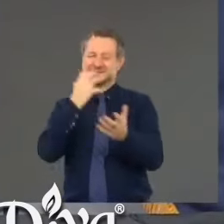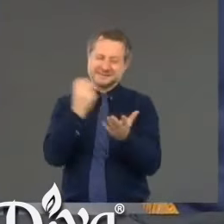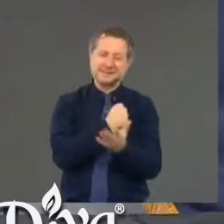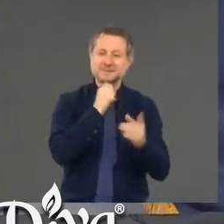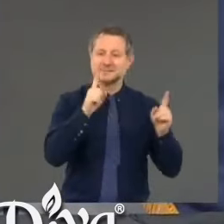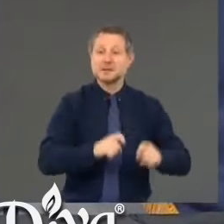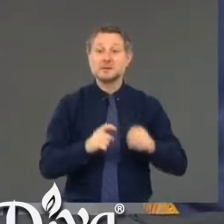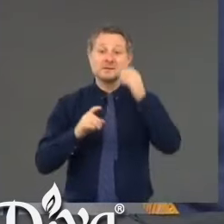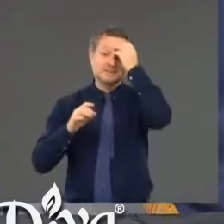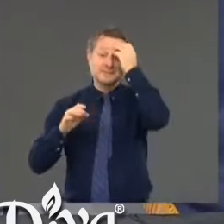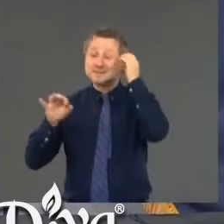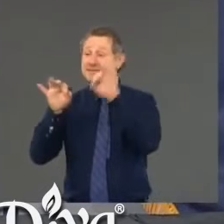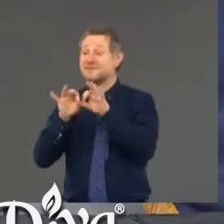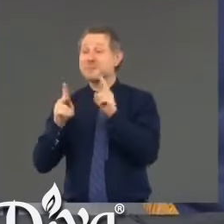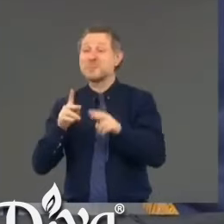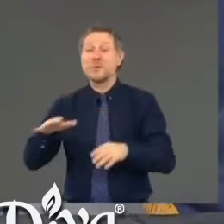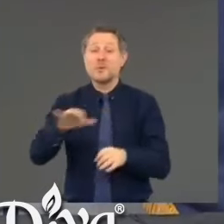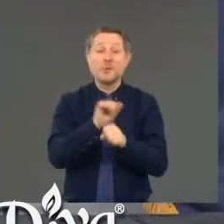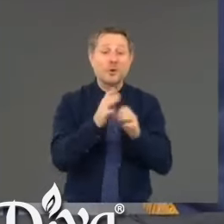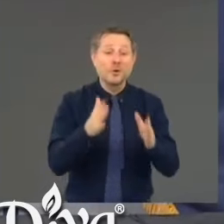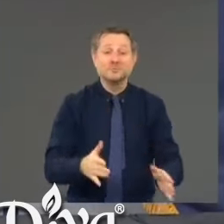who is